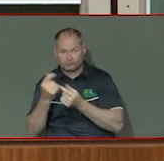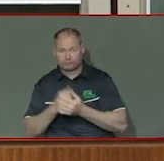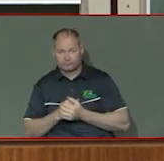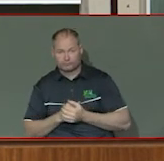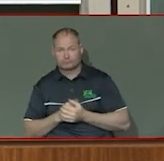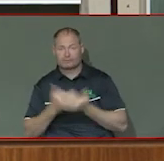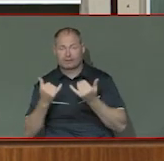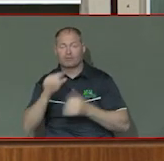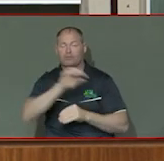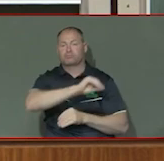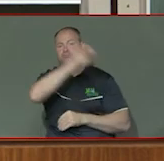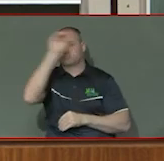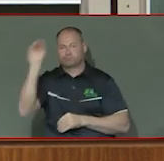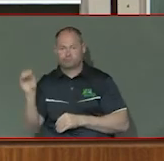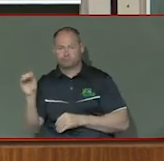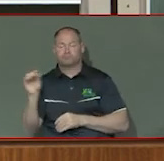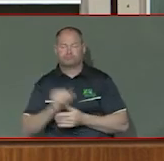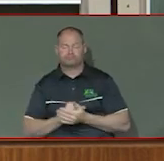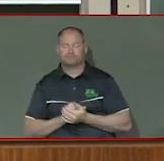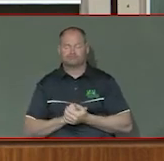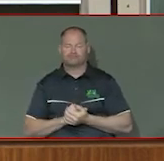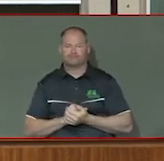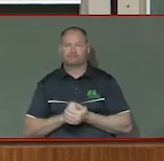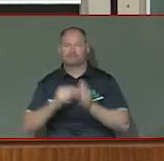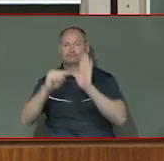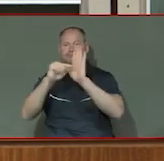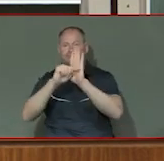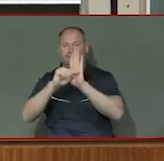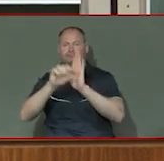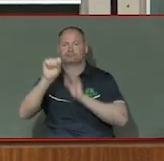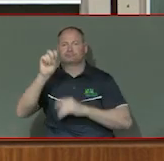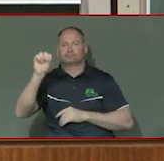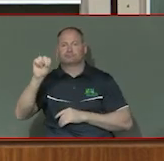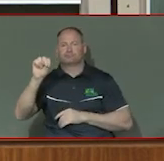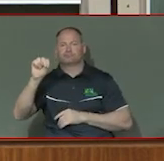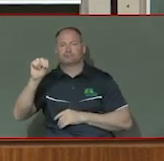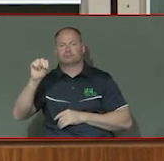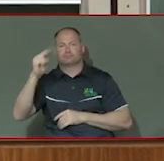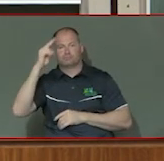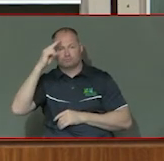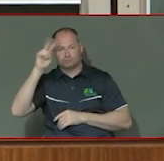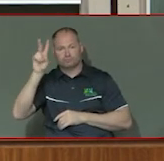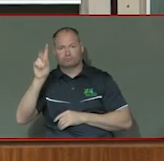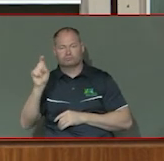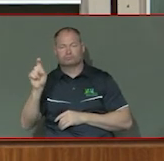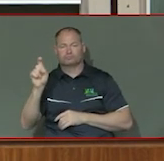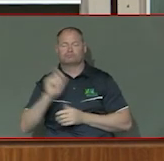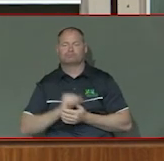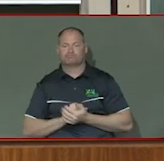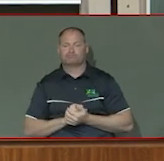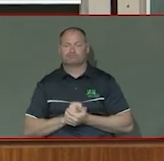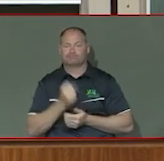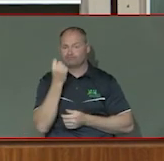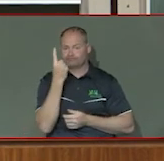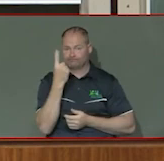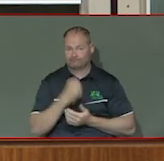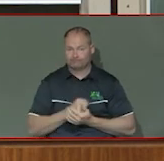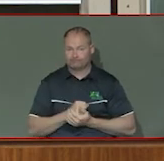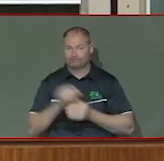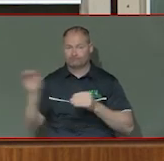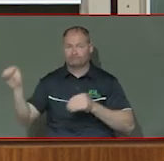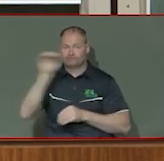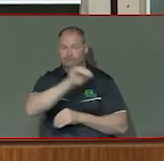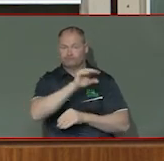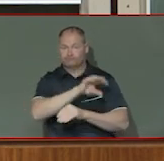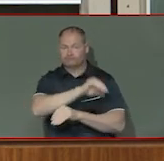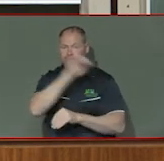we must take that across, negative sine squared x, correct? Does it make sense?